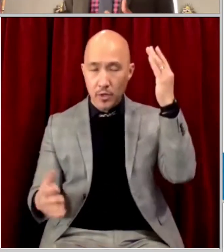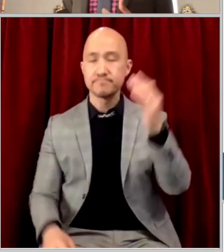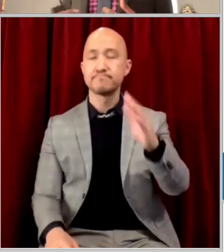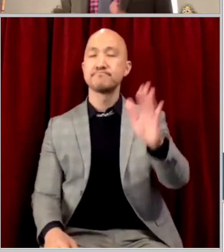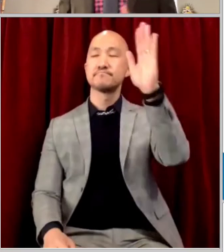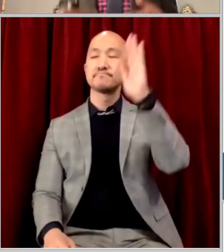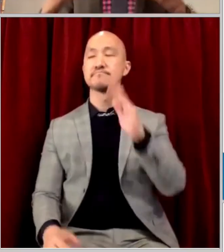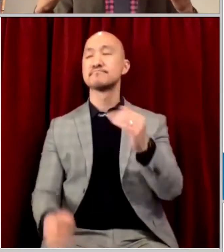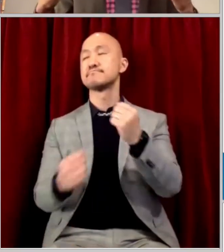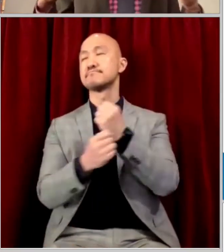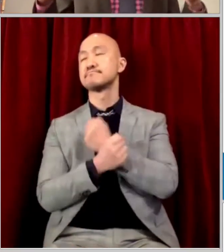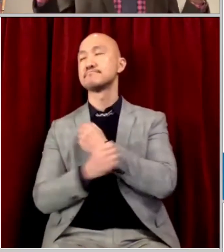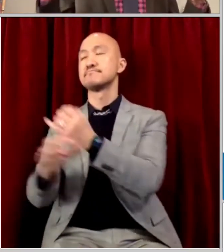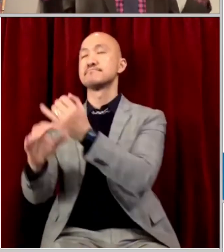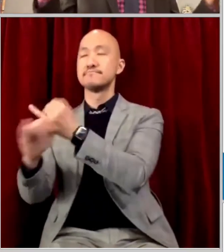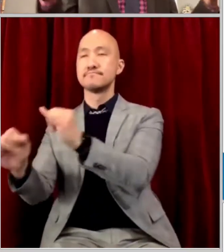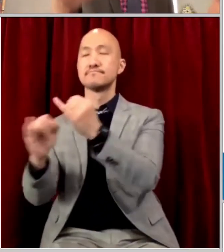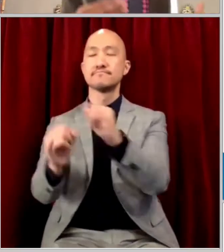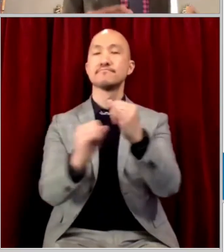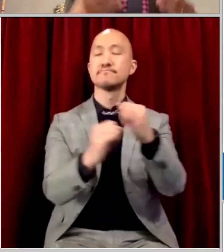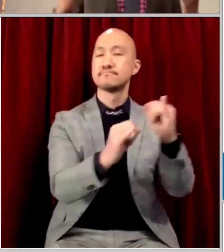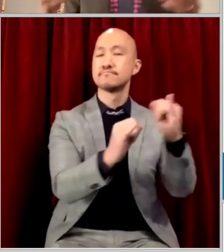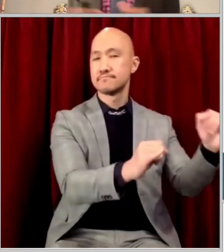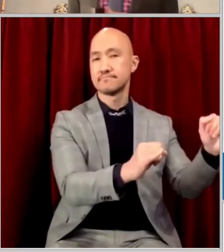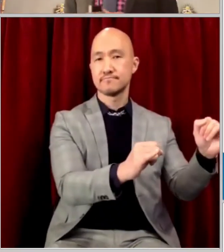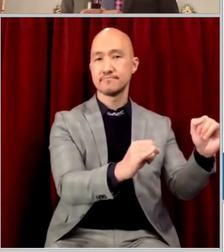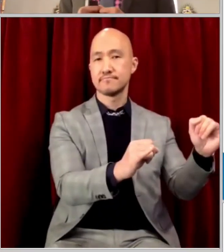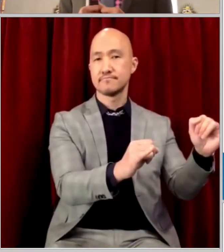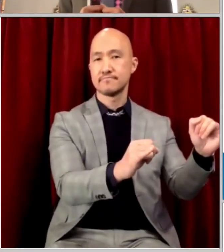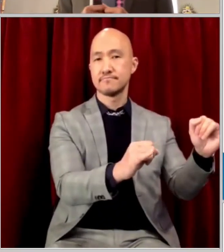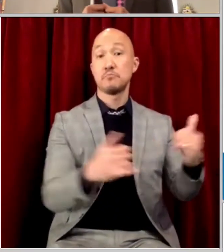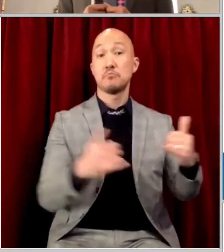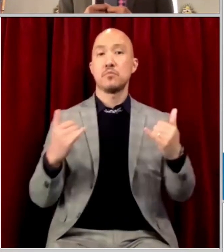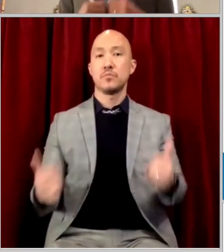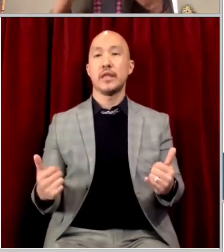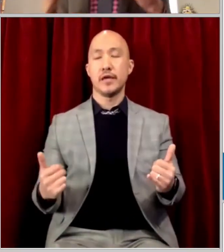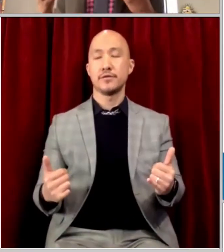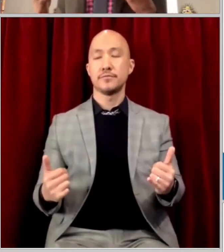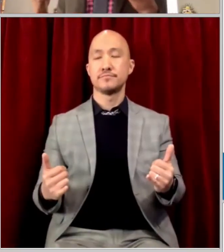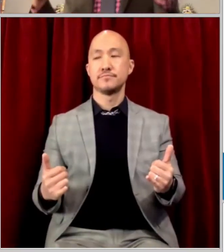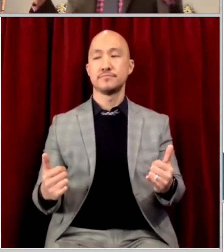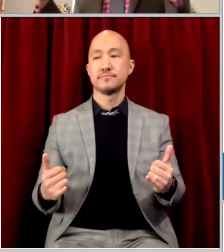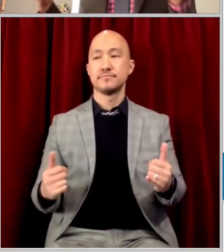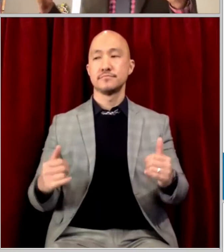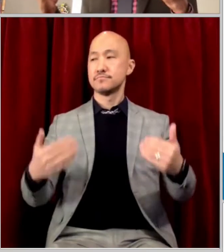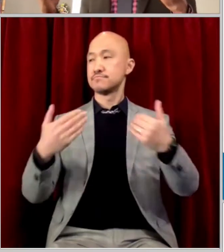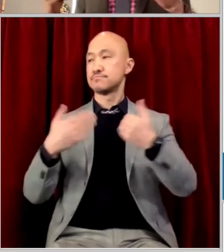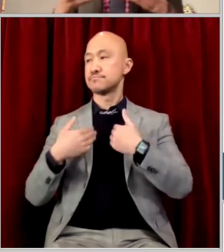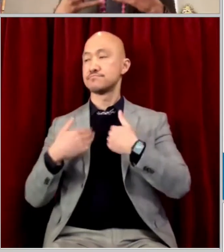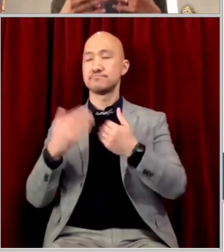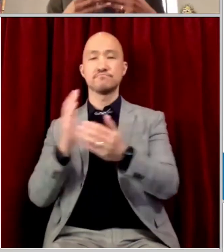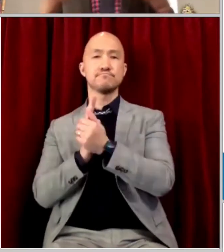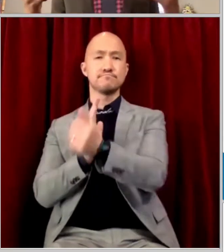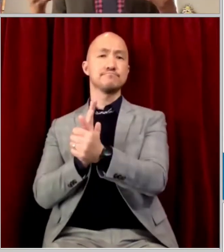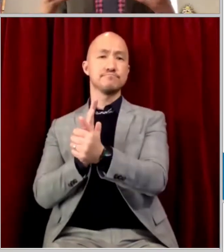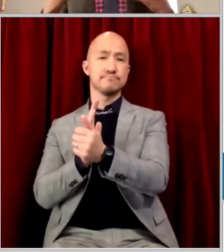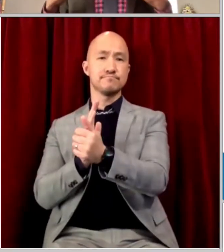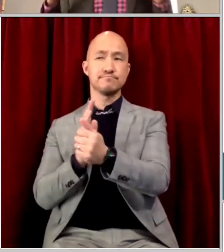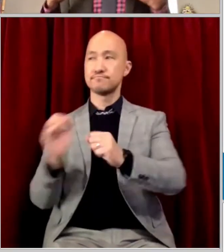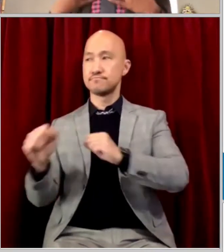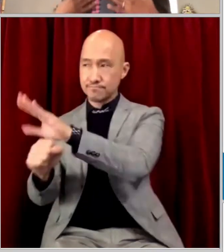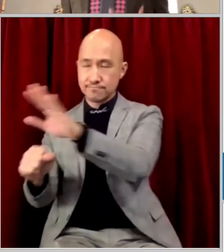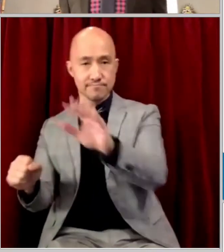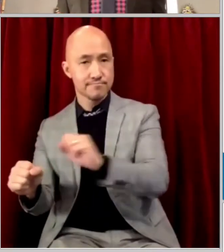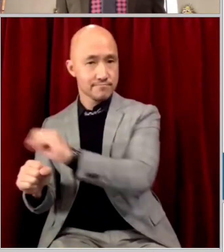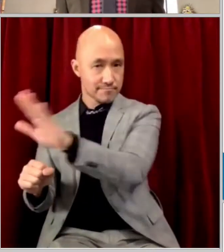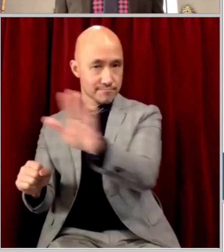earth, so that I could speak words of salvation, and so that ultimately I can see that my value is